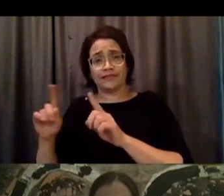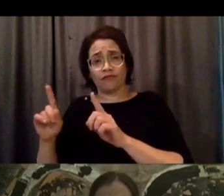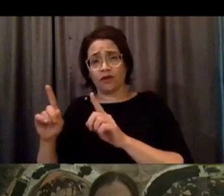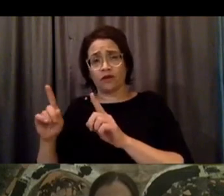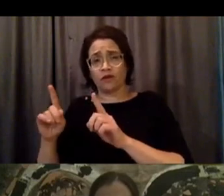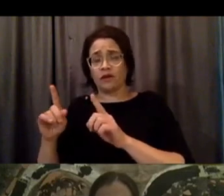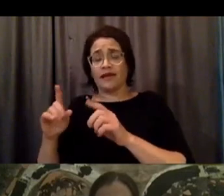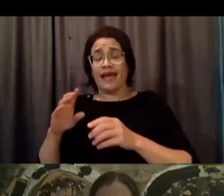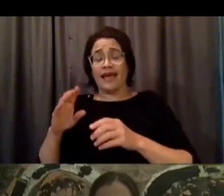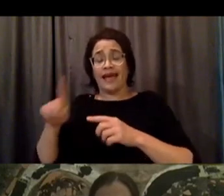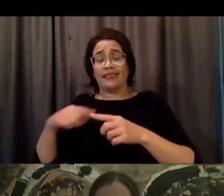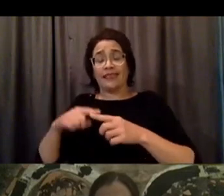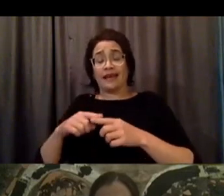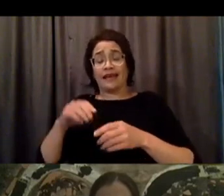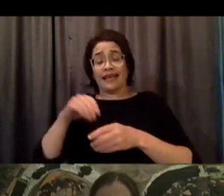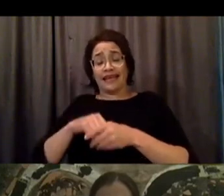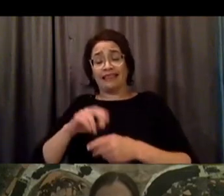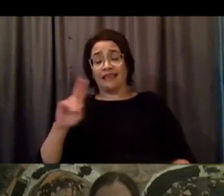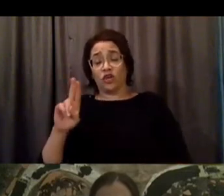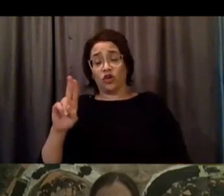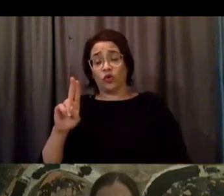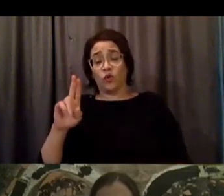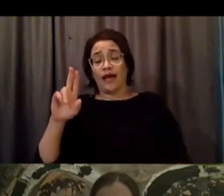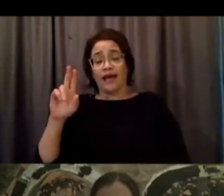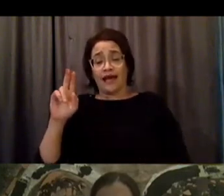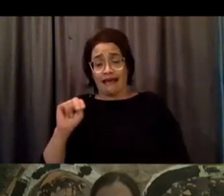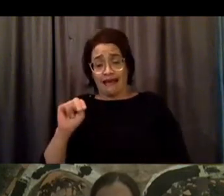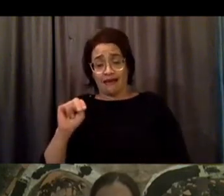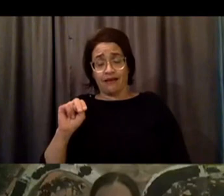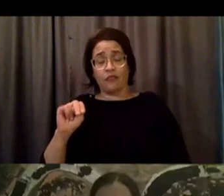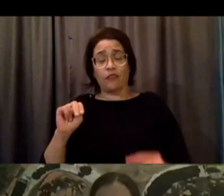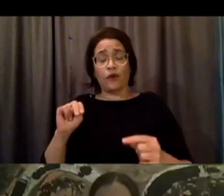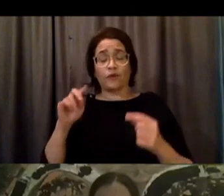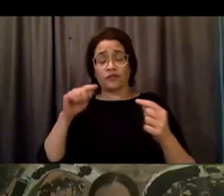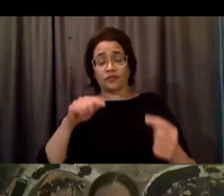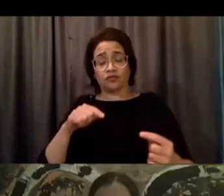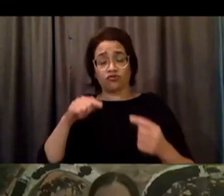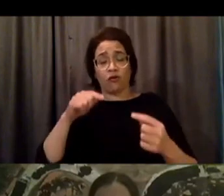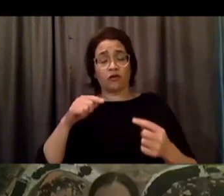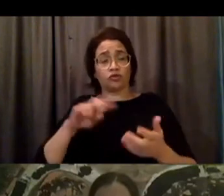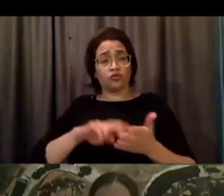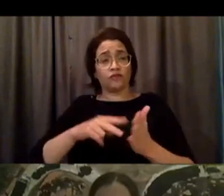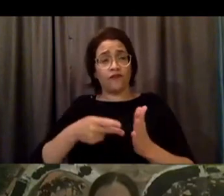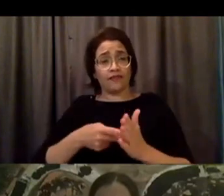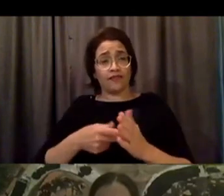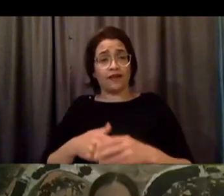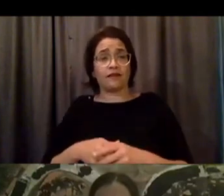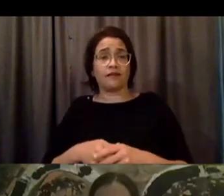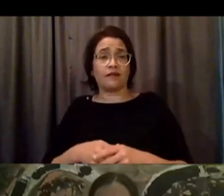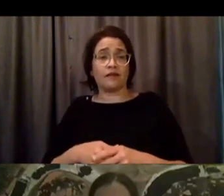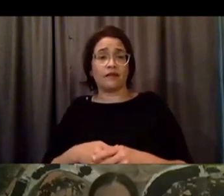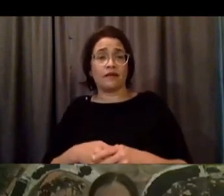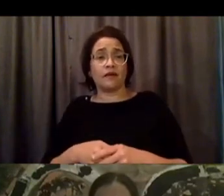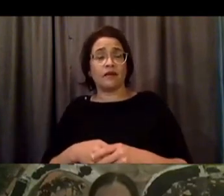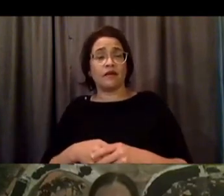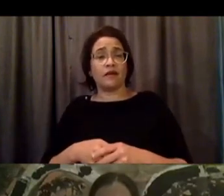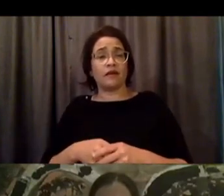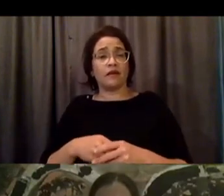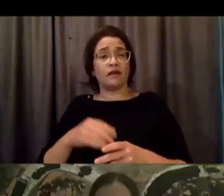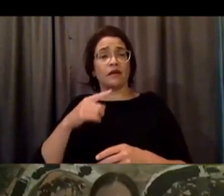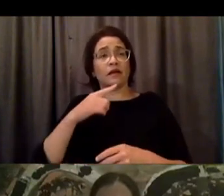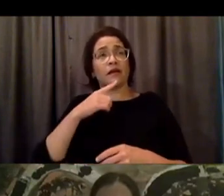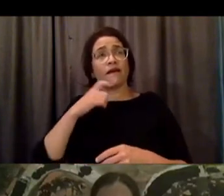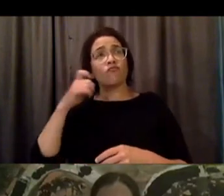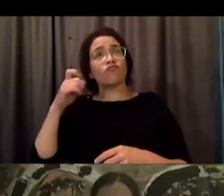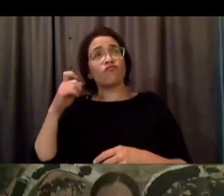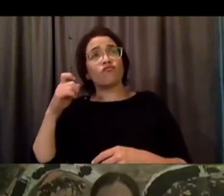define it as a UN convention. And the Soviet Union played quite a role in making the definition almost impossible or very, very